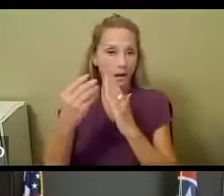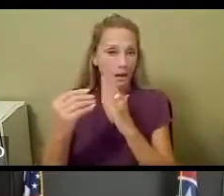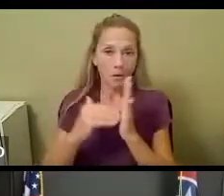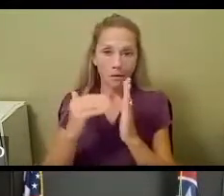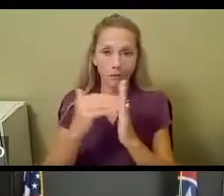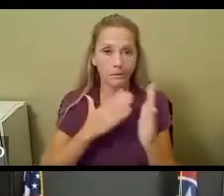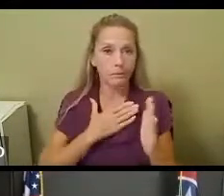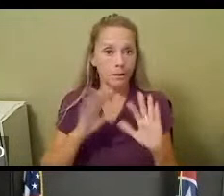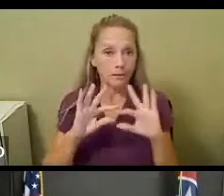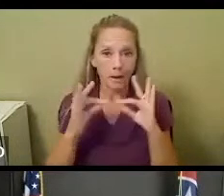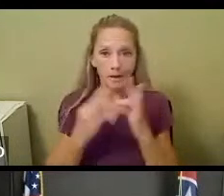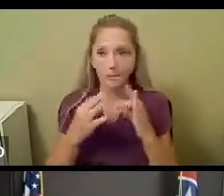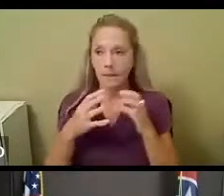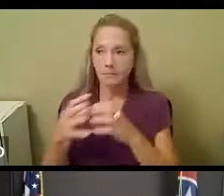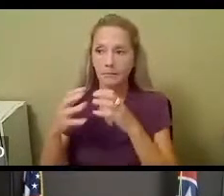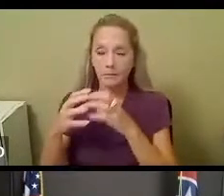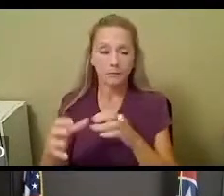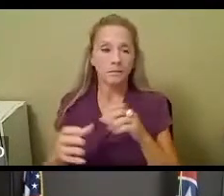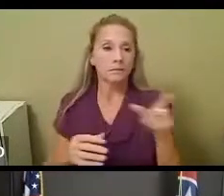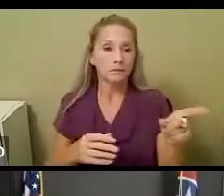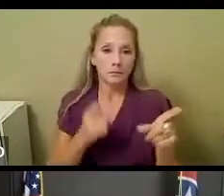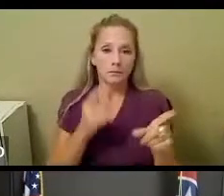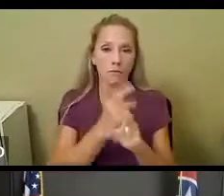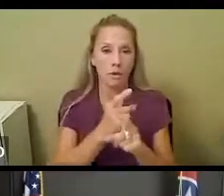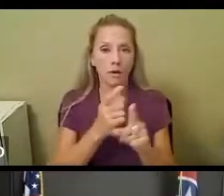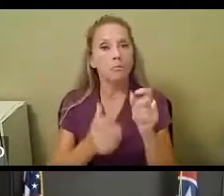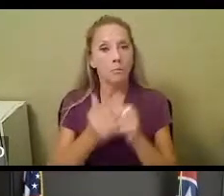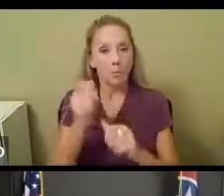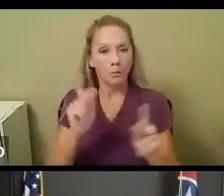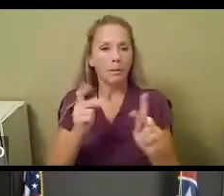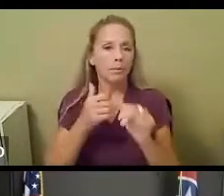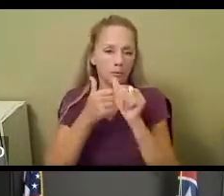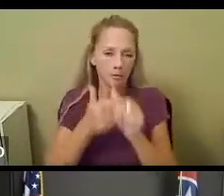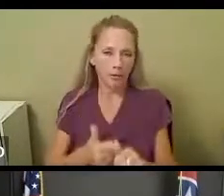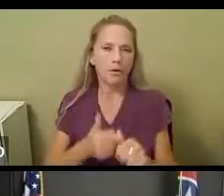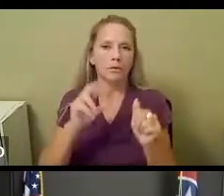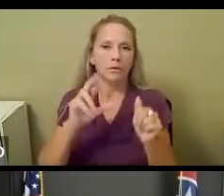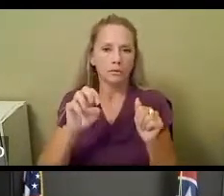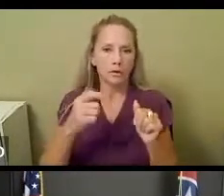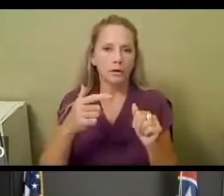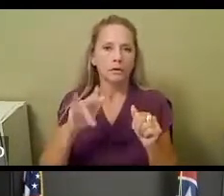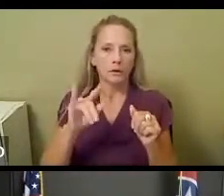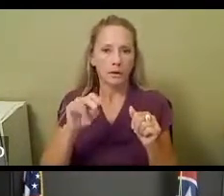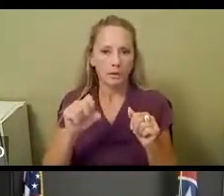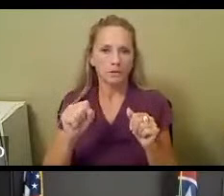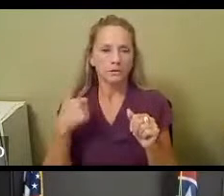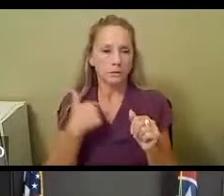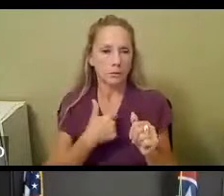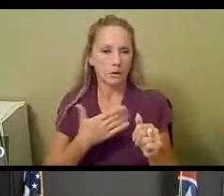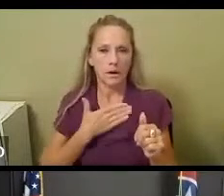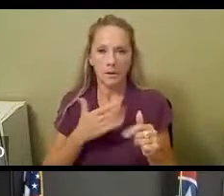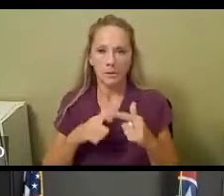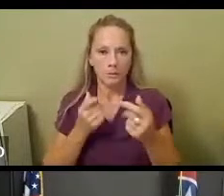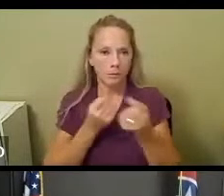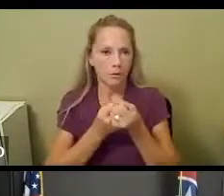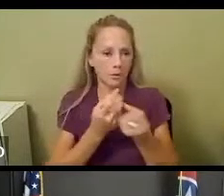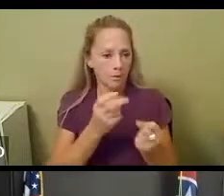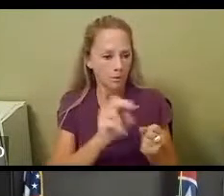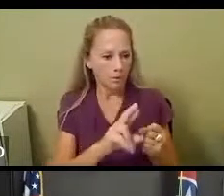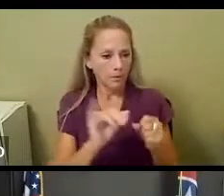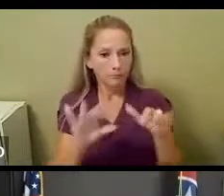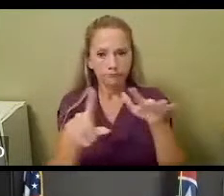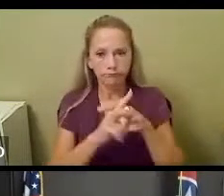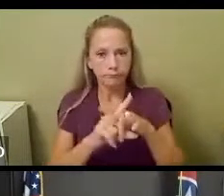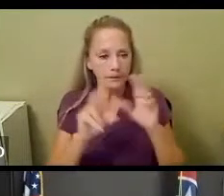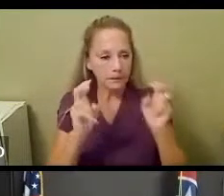my family, and she's right. Most people do follow those regulations, and we are more than happy to support her whenever she has an issue